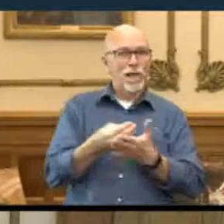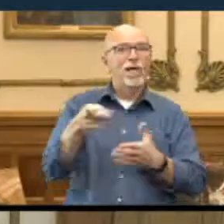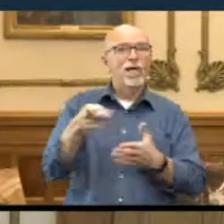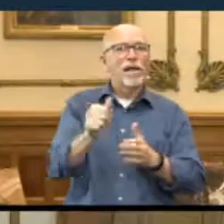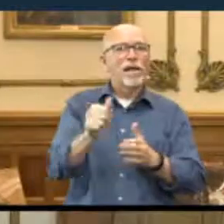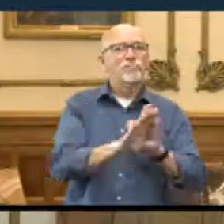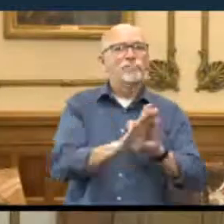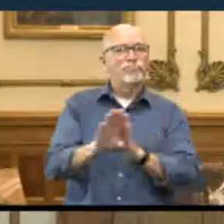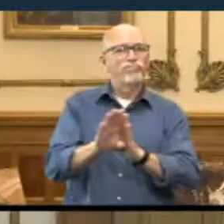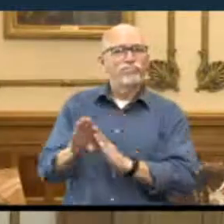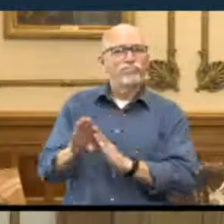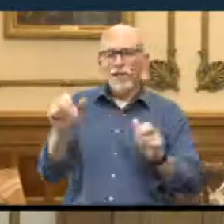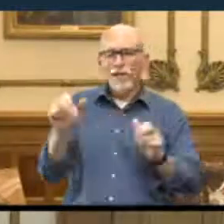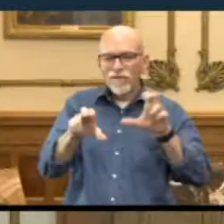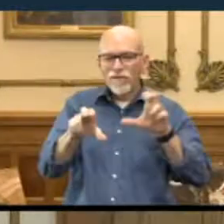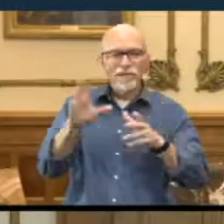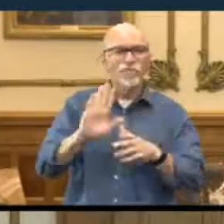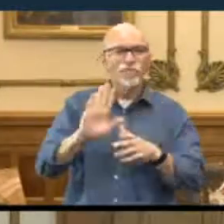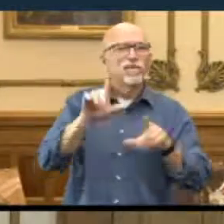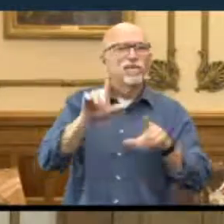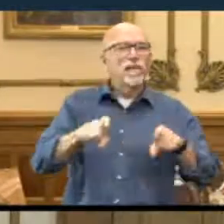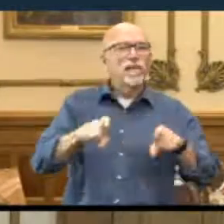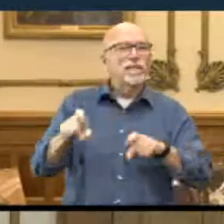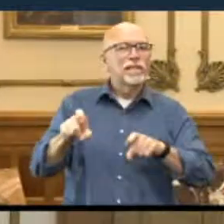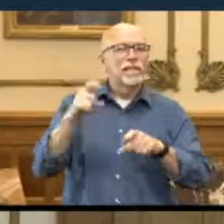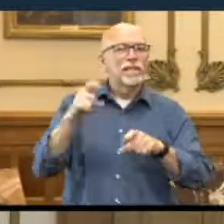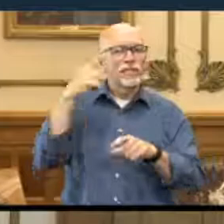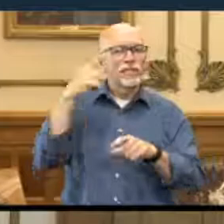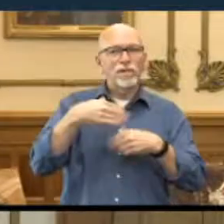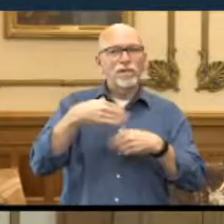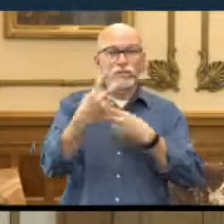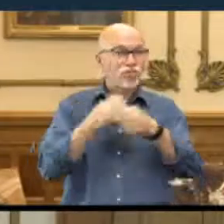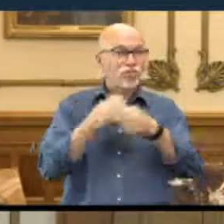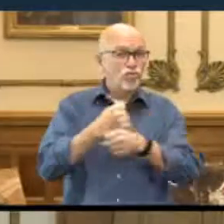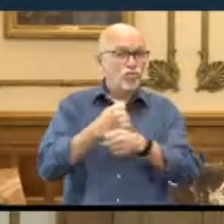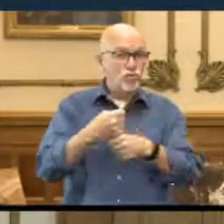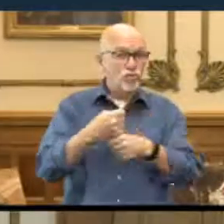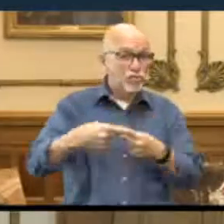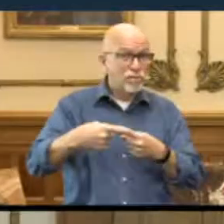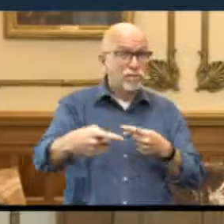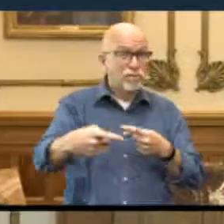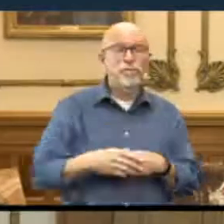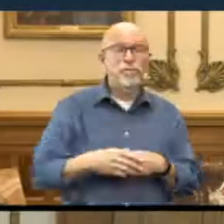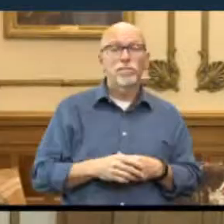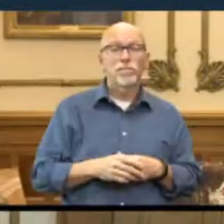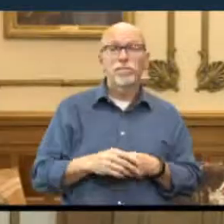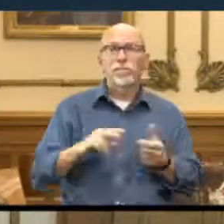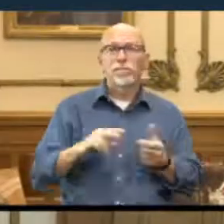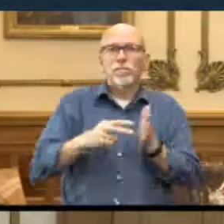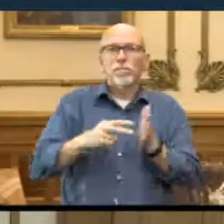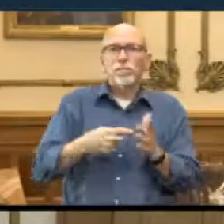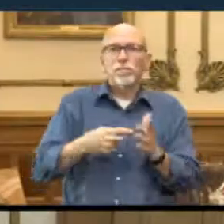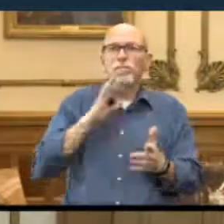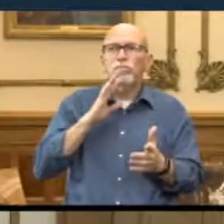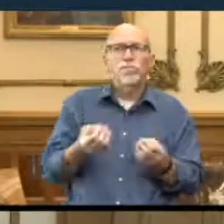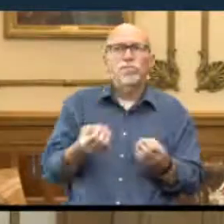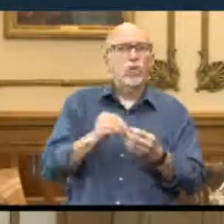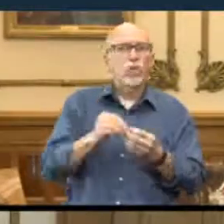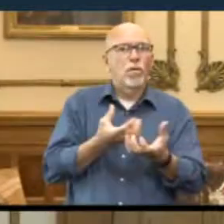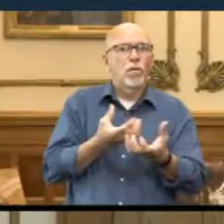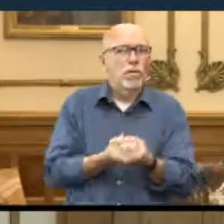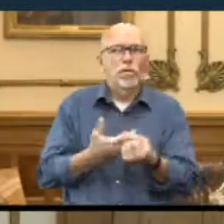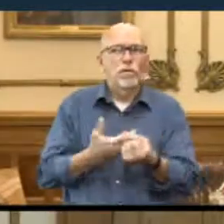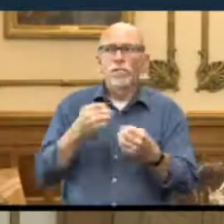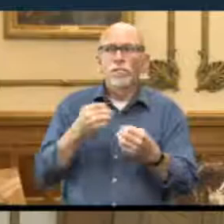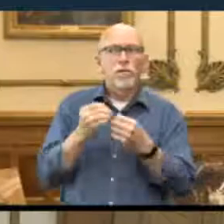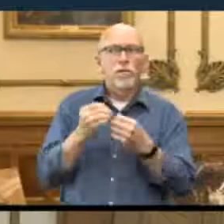make investments in terms of testing for over the next 2 years, which can give a lot of confidence and comfort to folks to know that